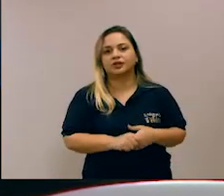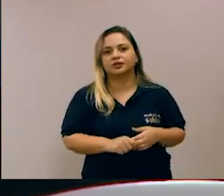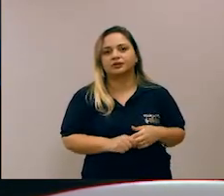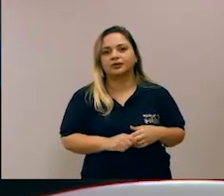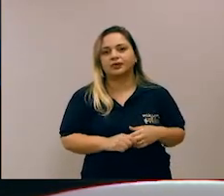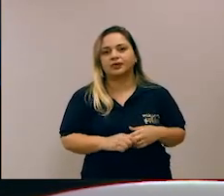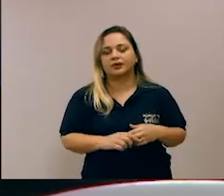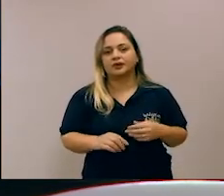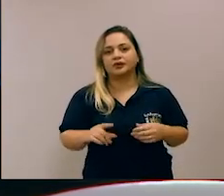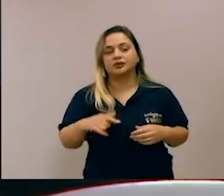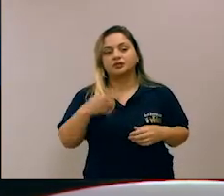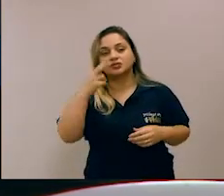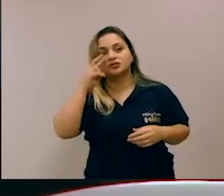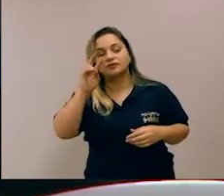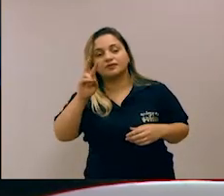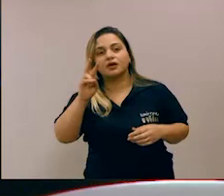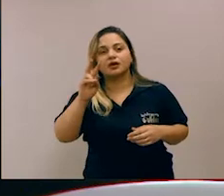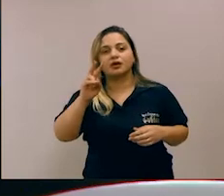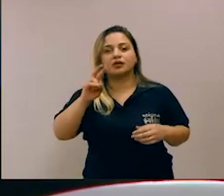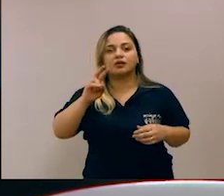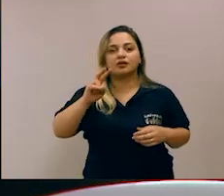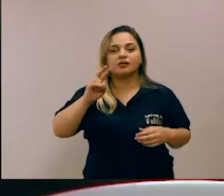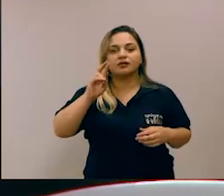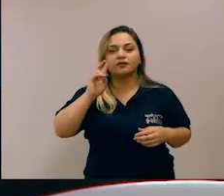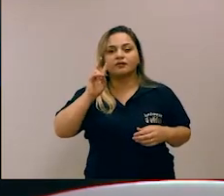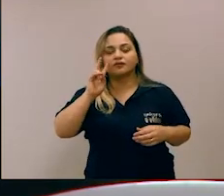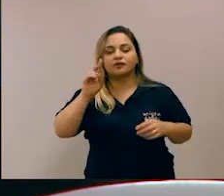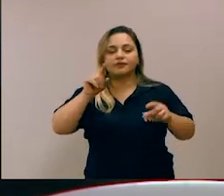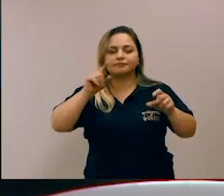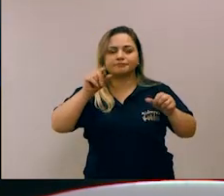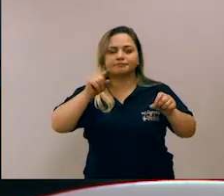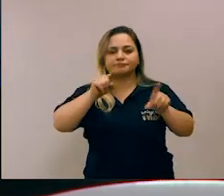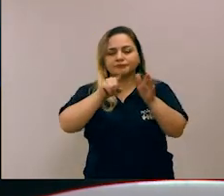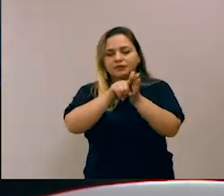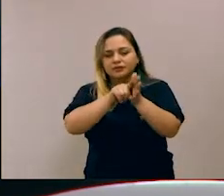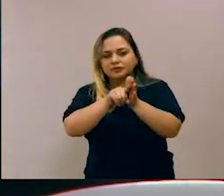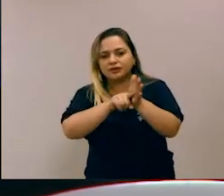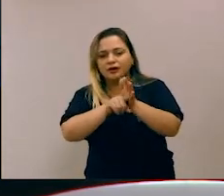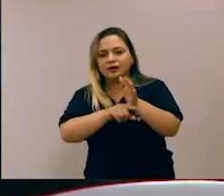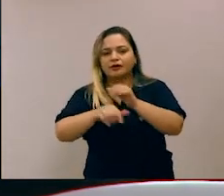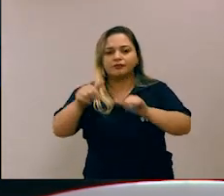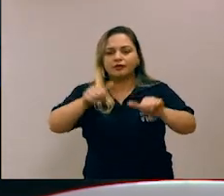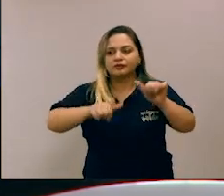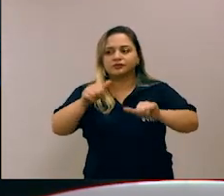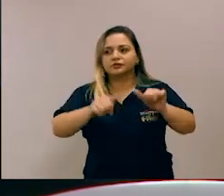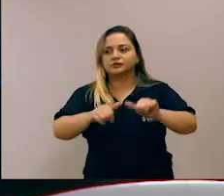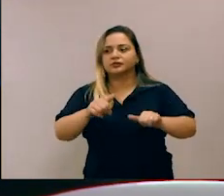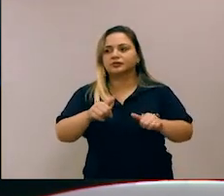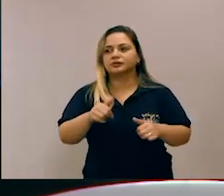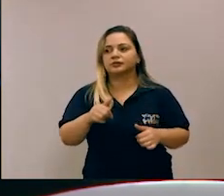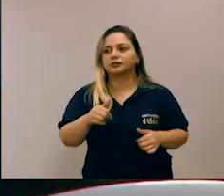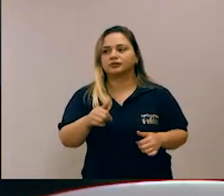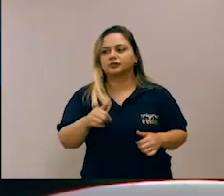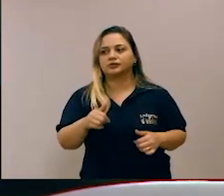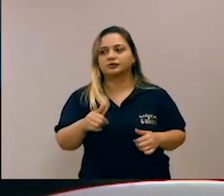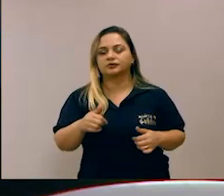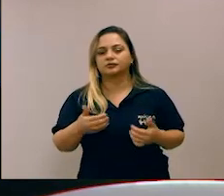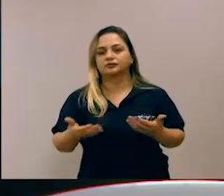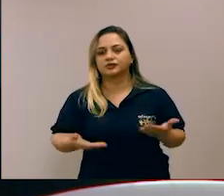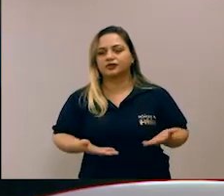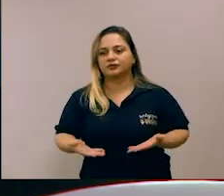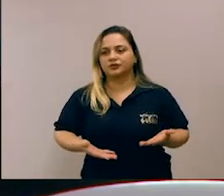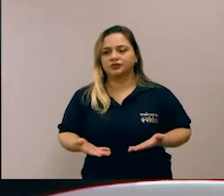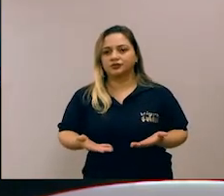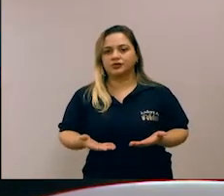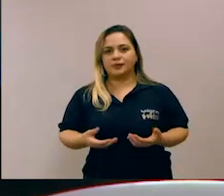the technology panorama that will affect all that is, in fact, the activities, we have to look at that